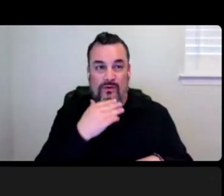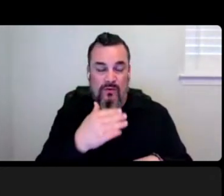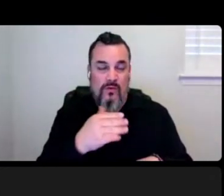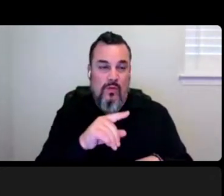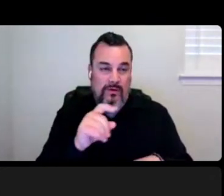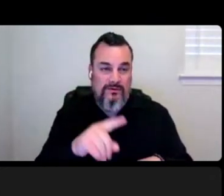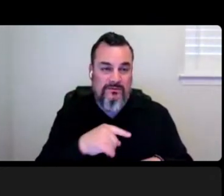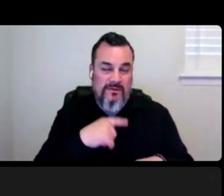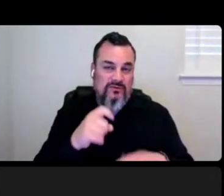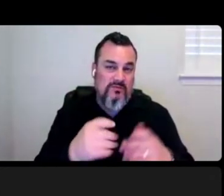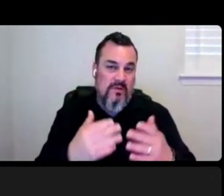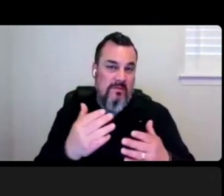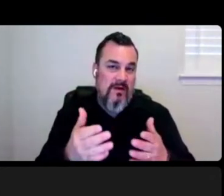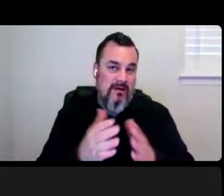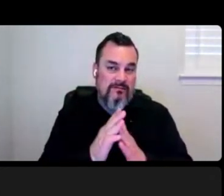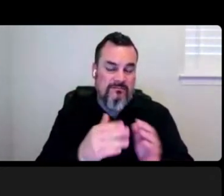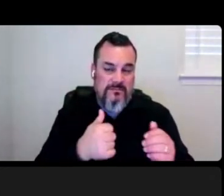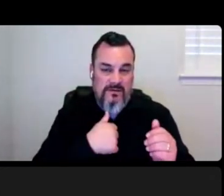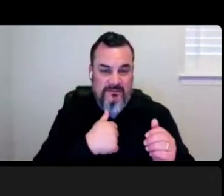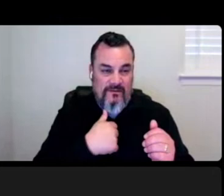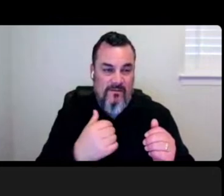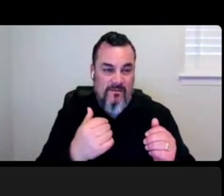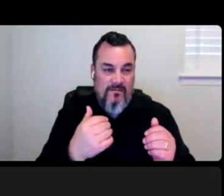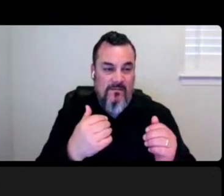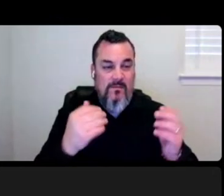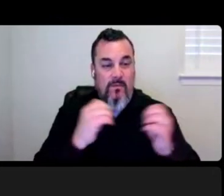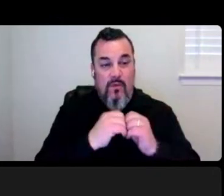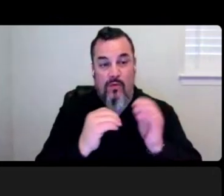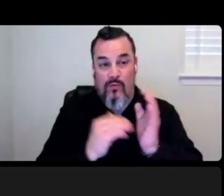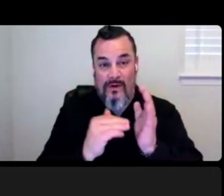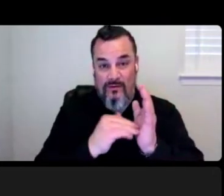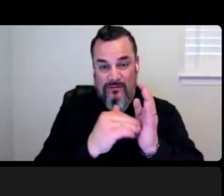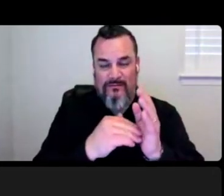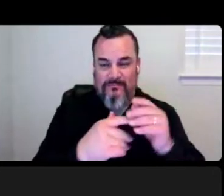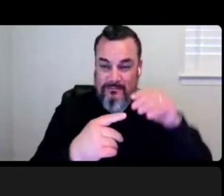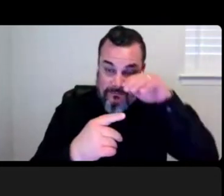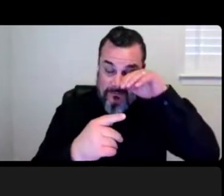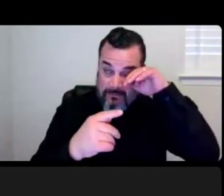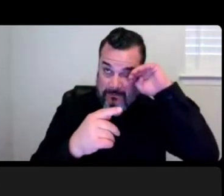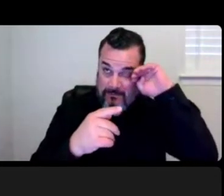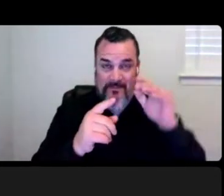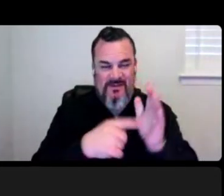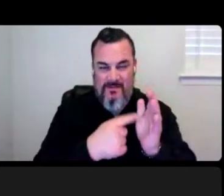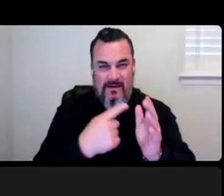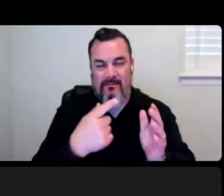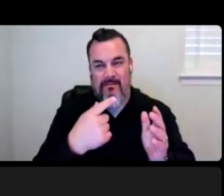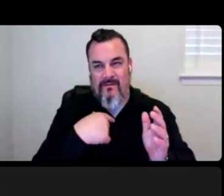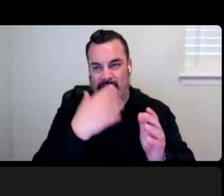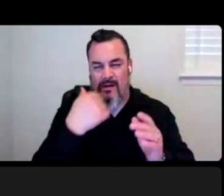that I should probably ask myself much more regularly. Sometimes you forget. So I was elected in